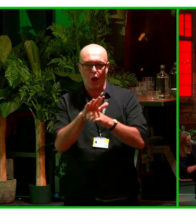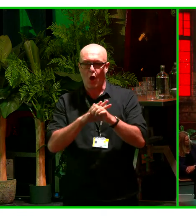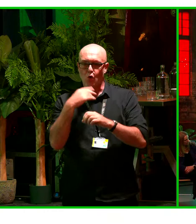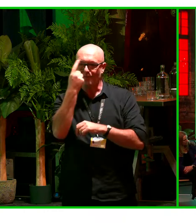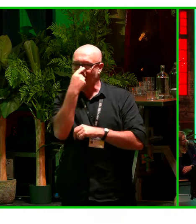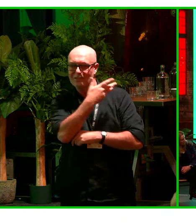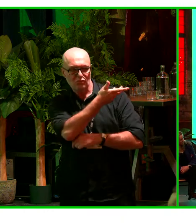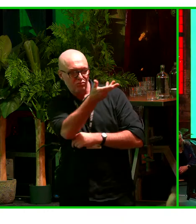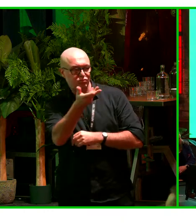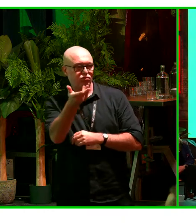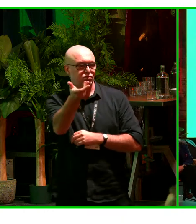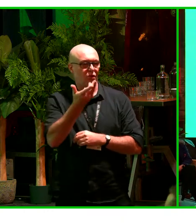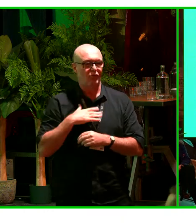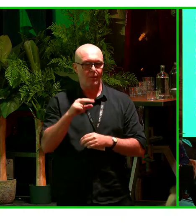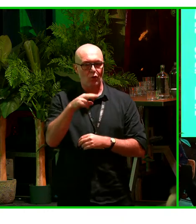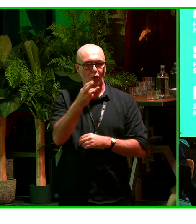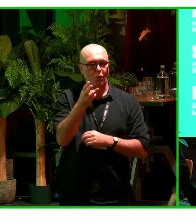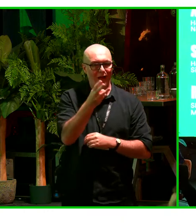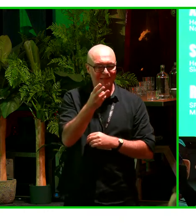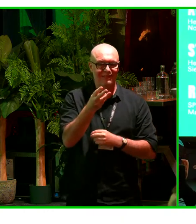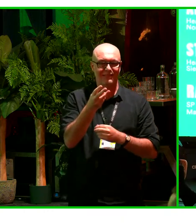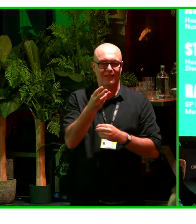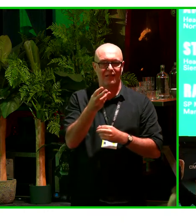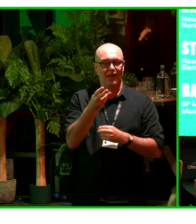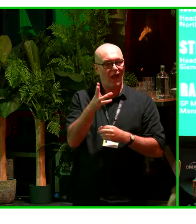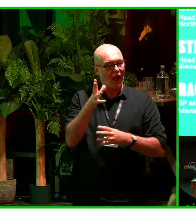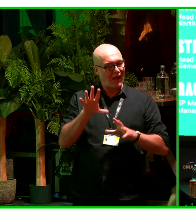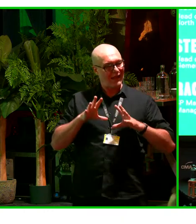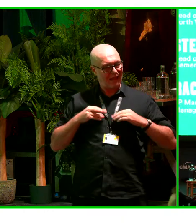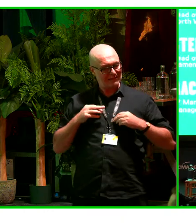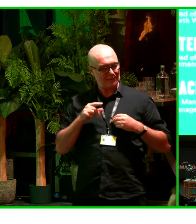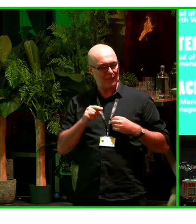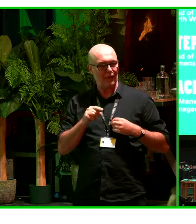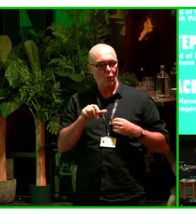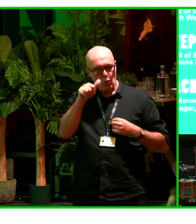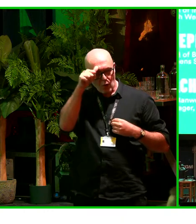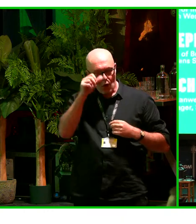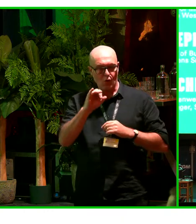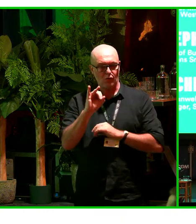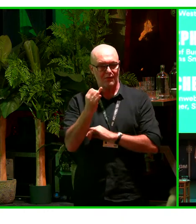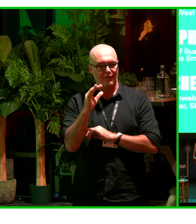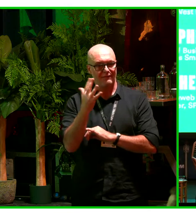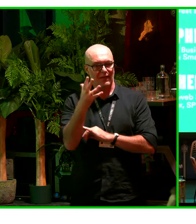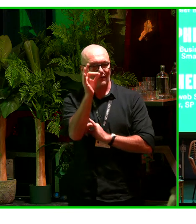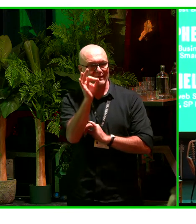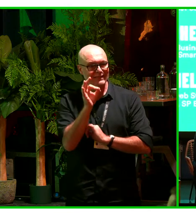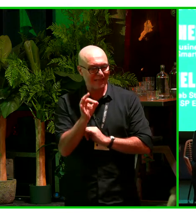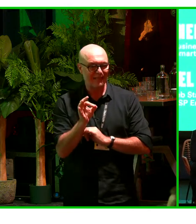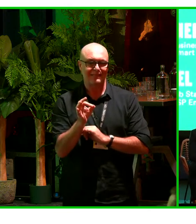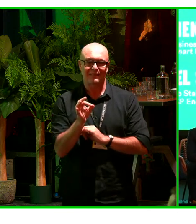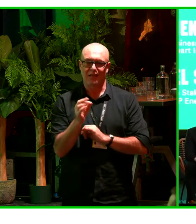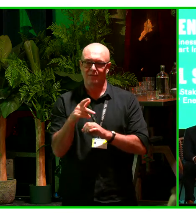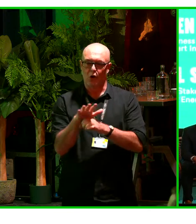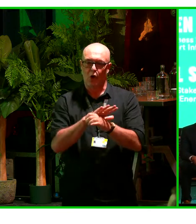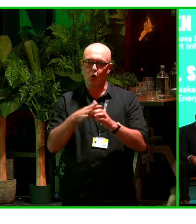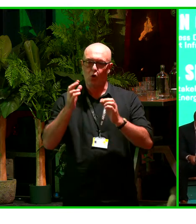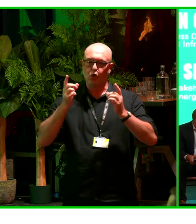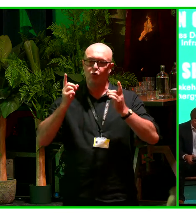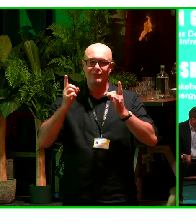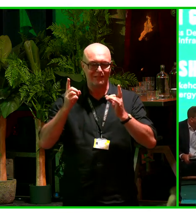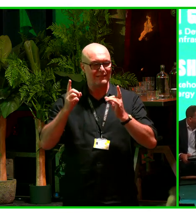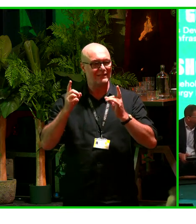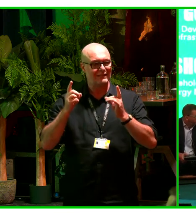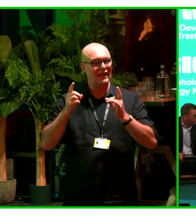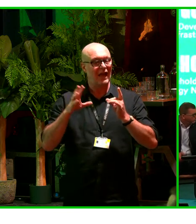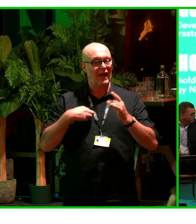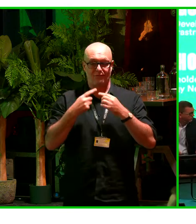Northwest and indeed across the country have acknowledged that. We know that 75% or more of local authorities have declared climate